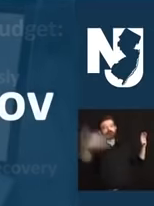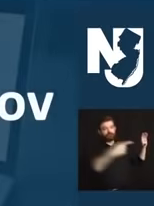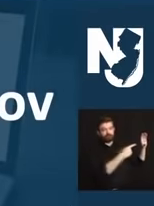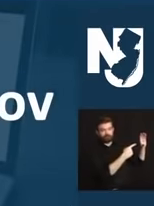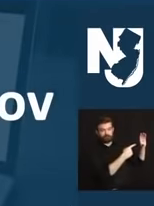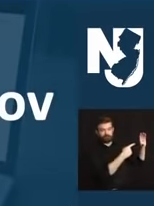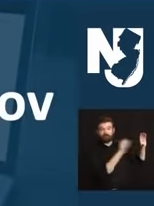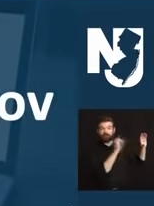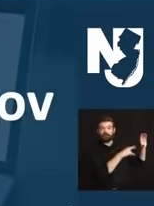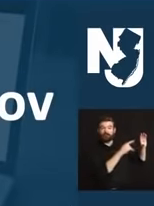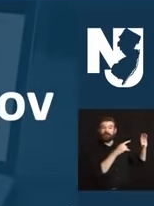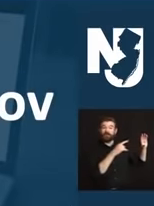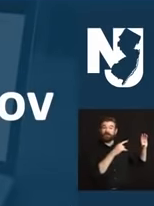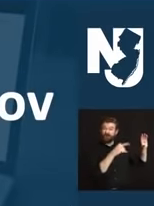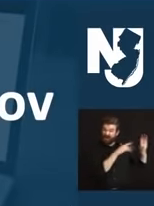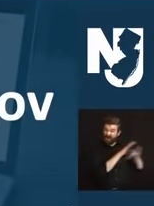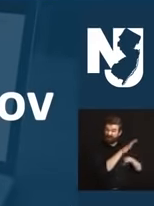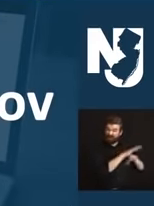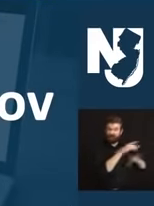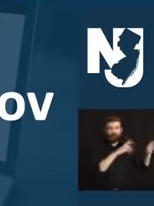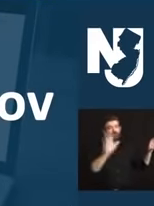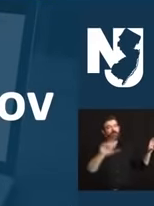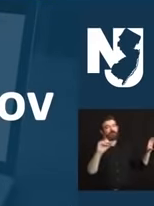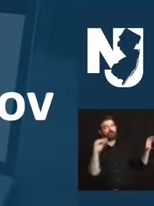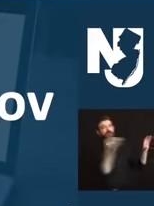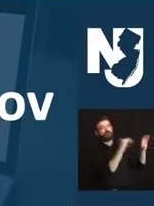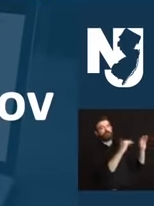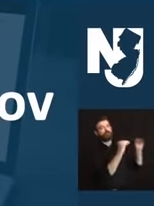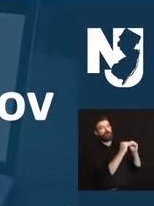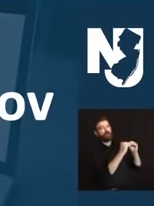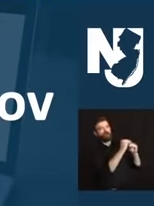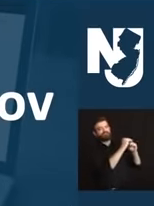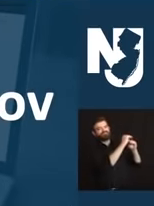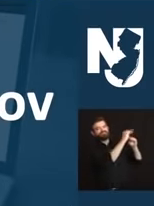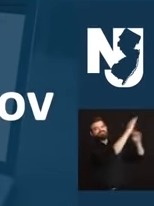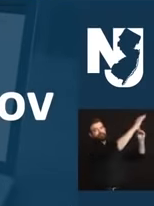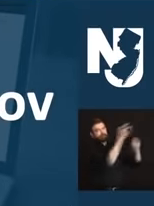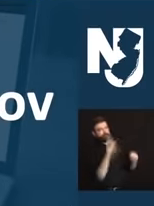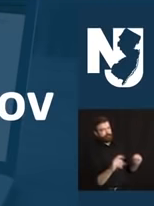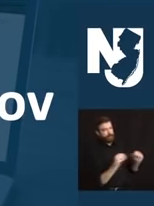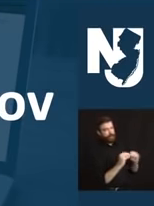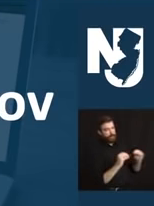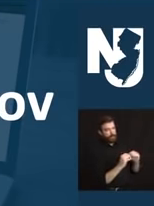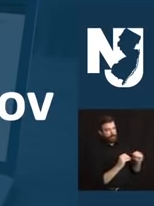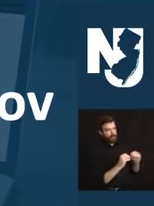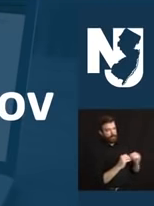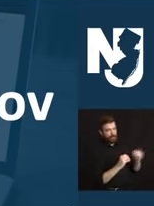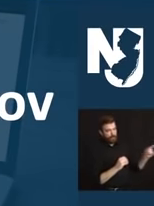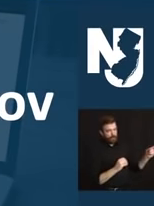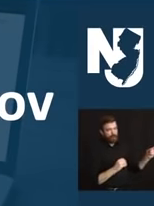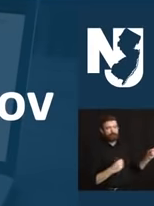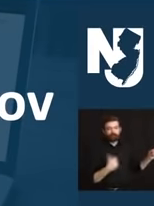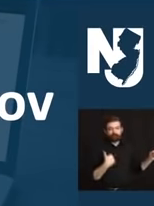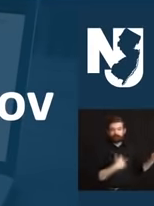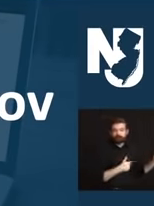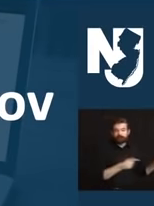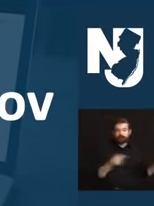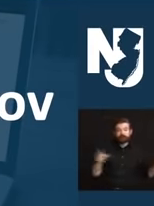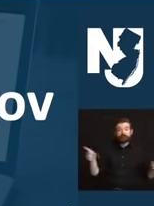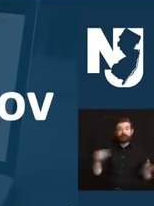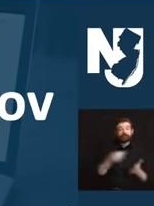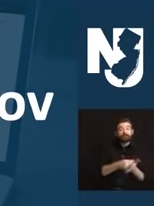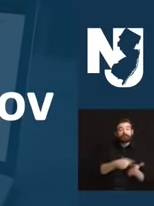Make no mistake, we cannot just cut our way forward. While the tough decisions we have made now will see us through the